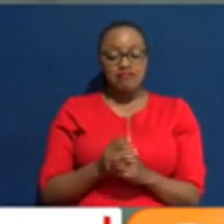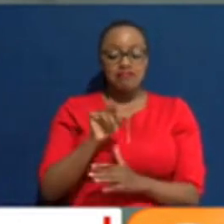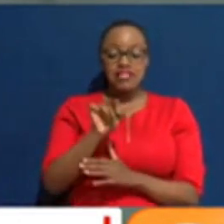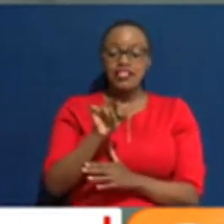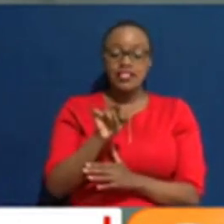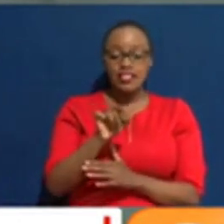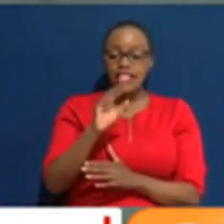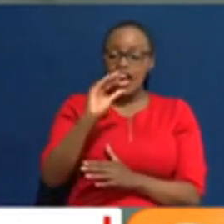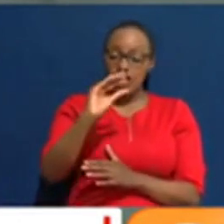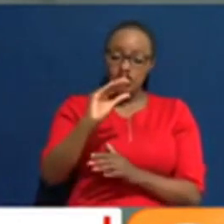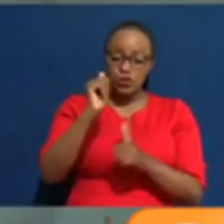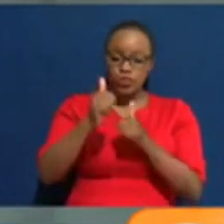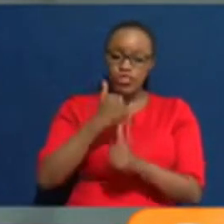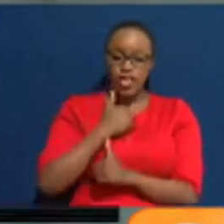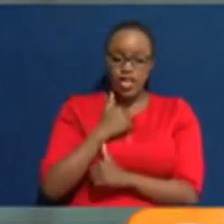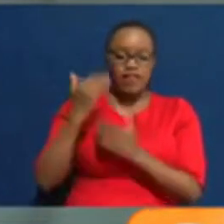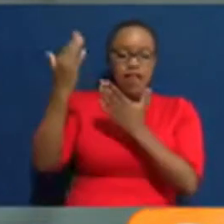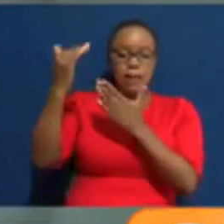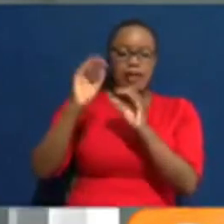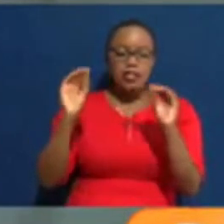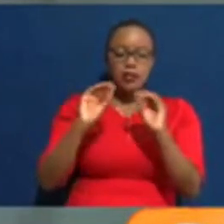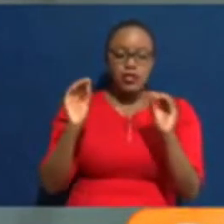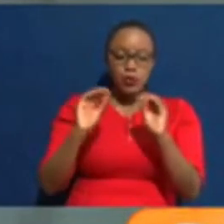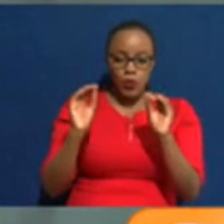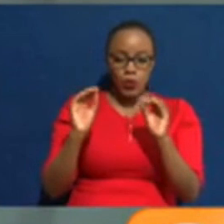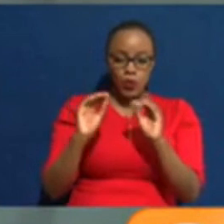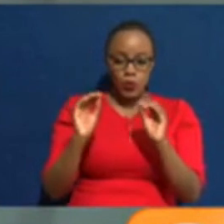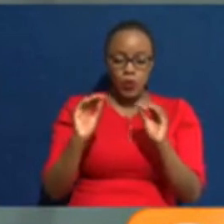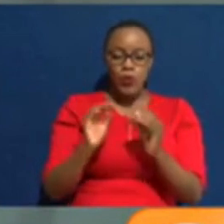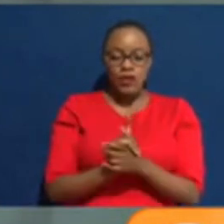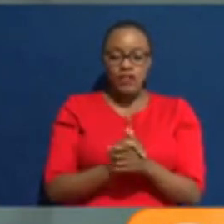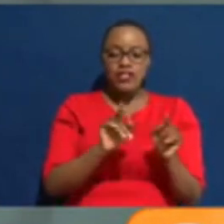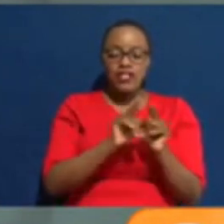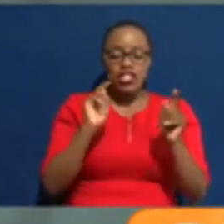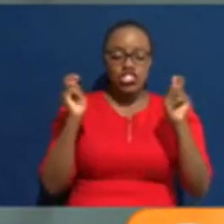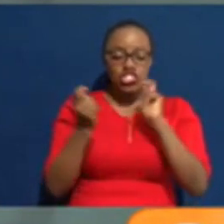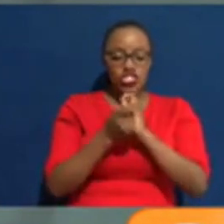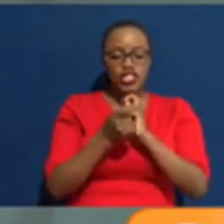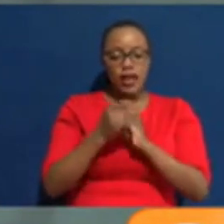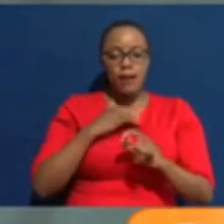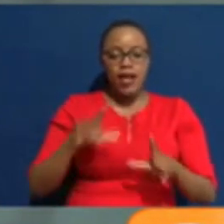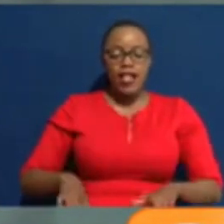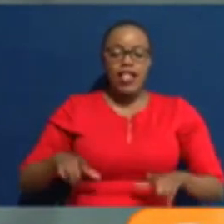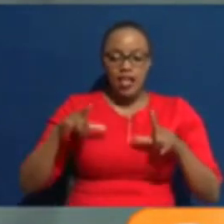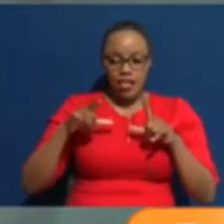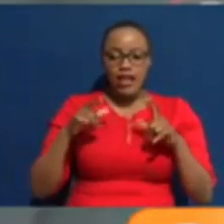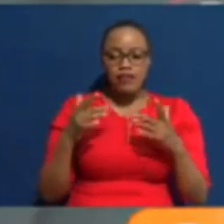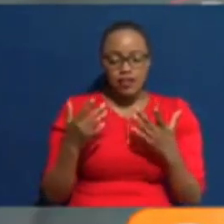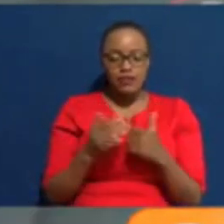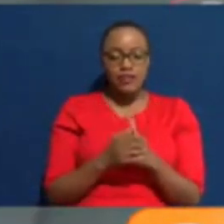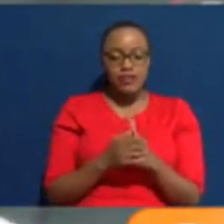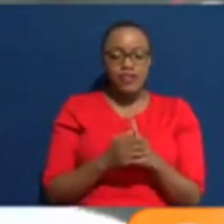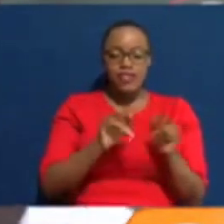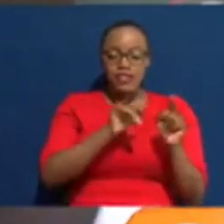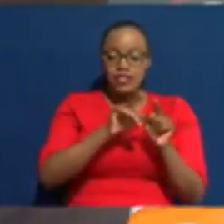This cash, I didn't expect. I can say it's going to change my life because I'm going to do some investments.